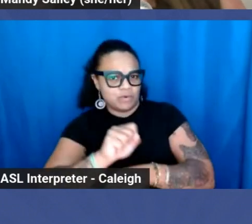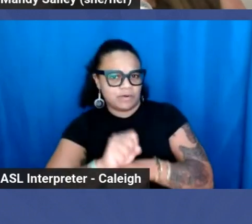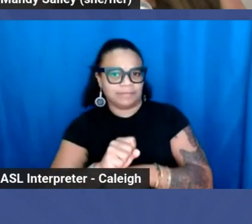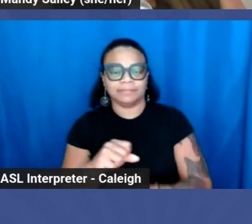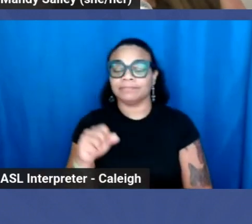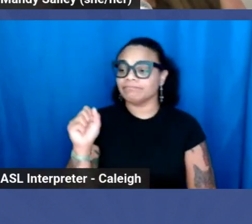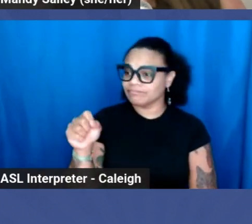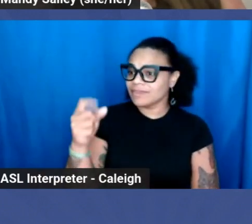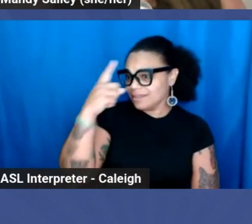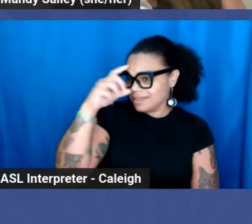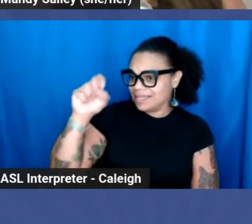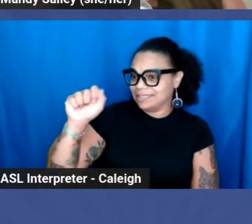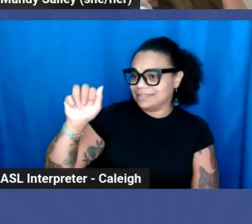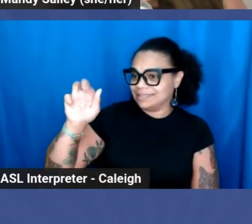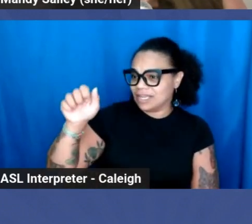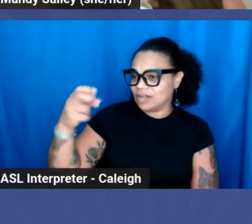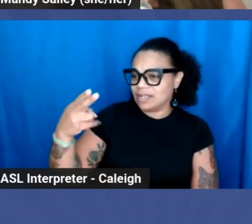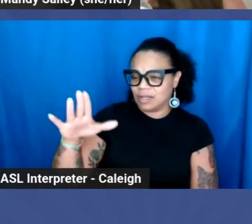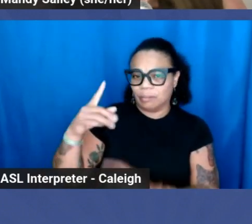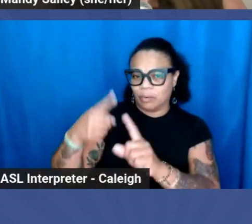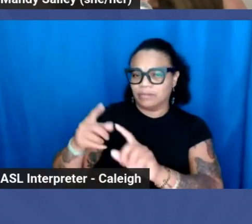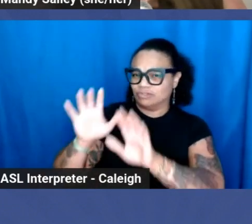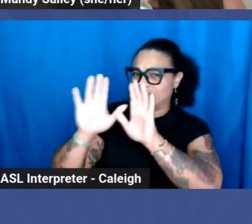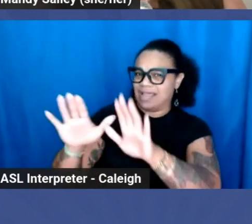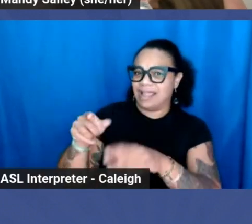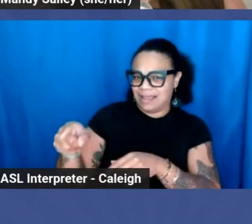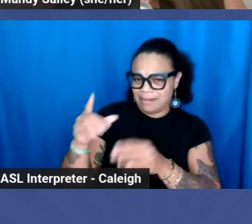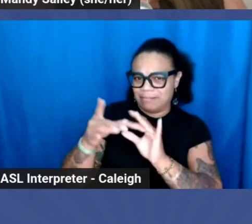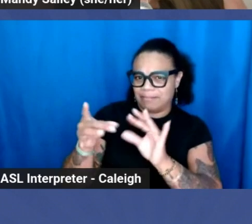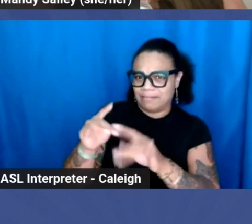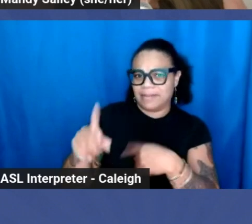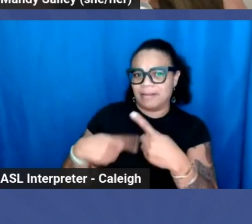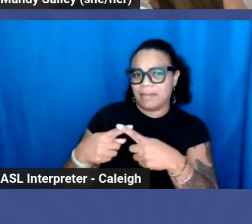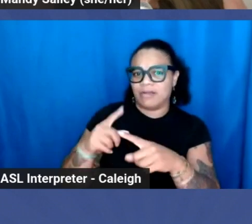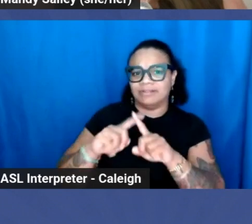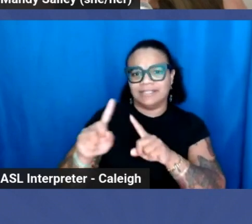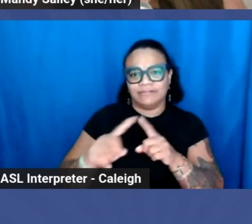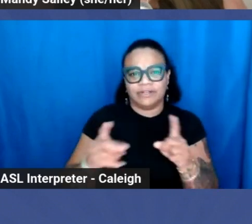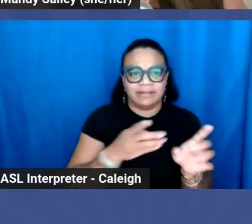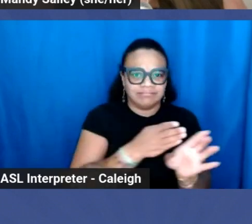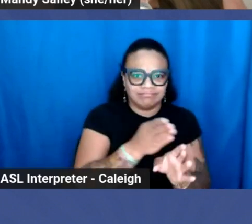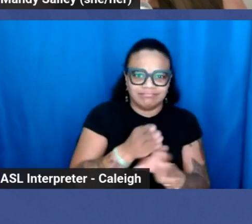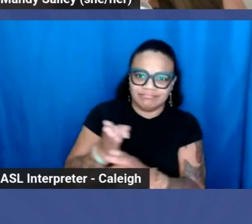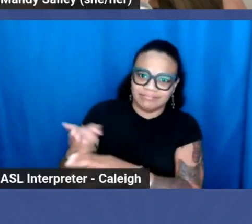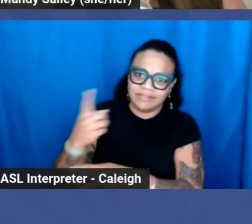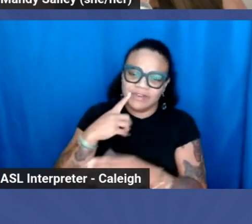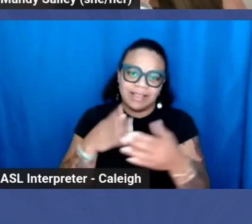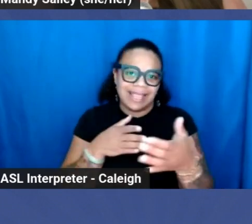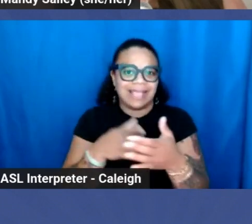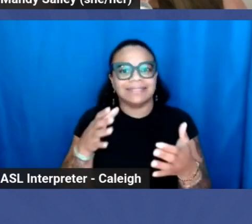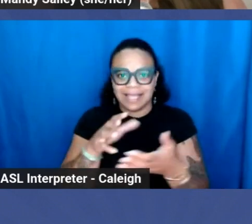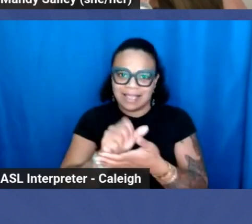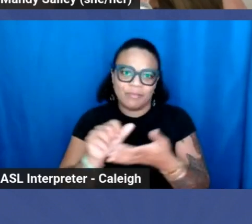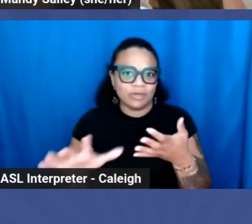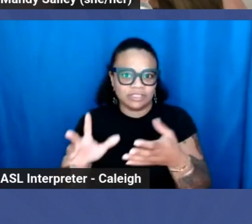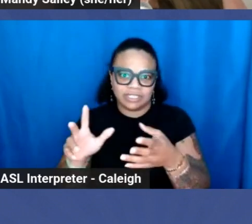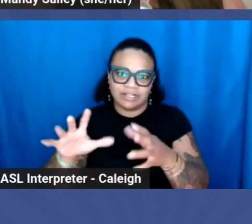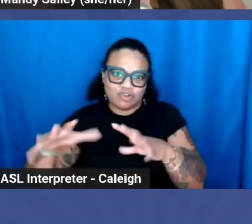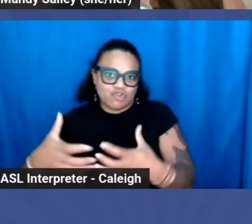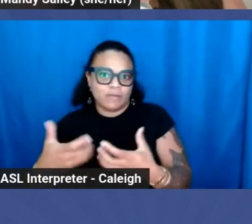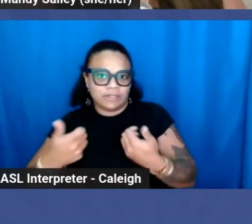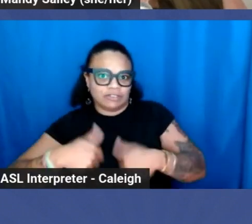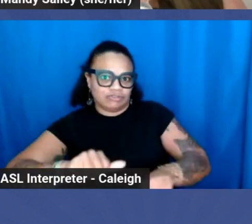Yeah, I think Sarah made a really great point earlier in talking about how there are different avenues that anti-abortion folks are trying to